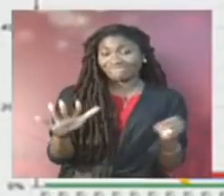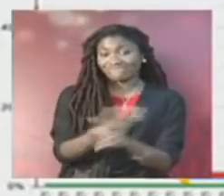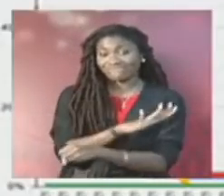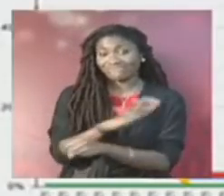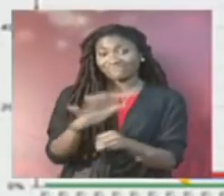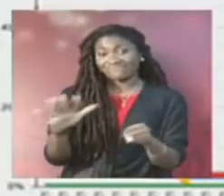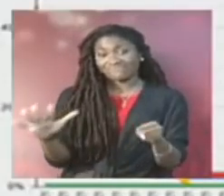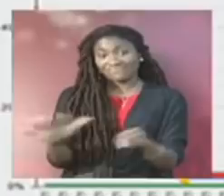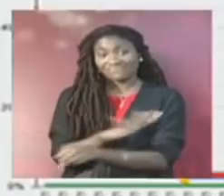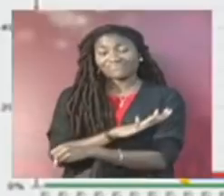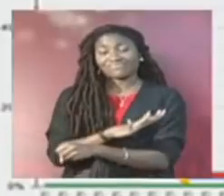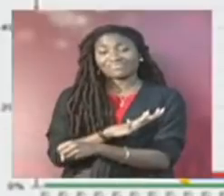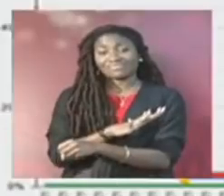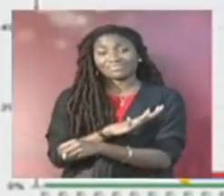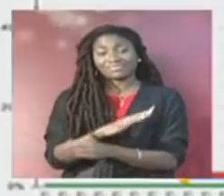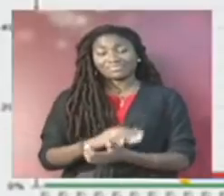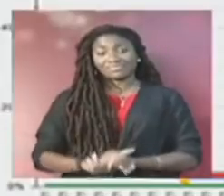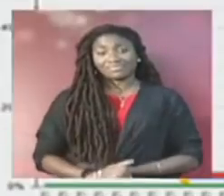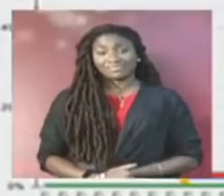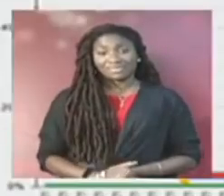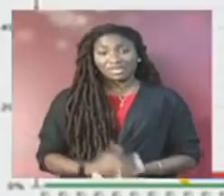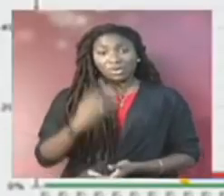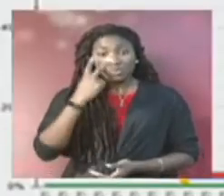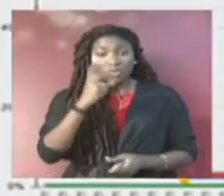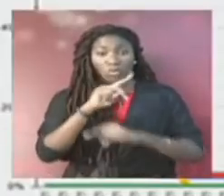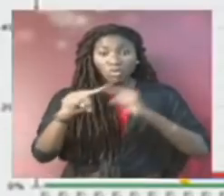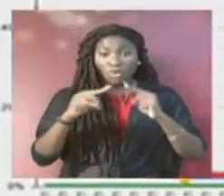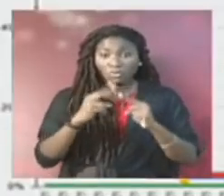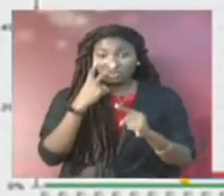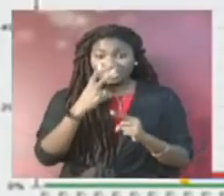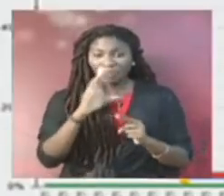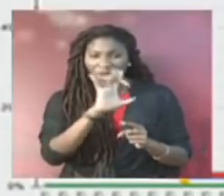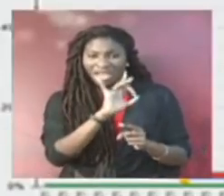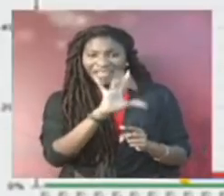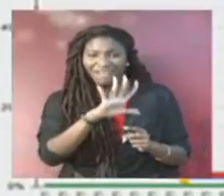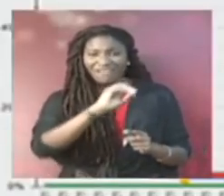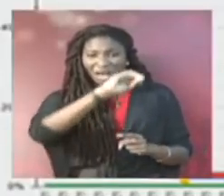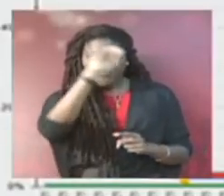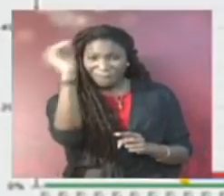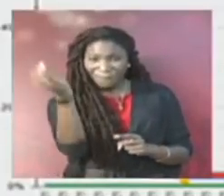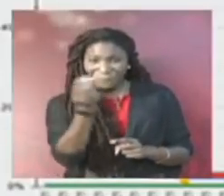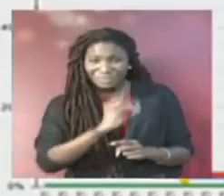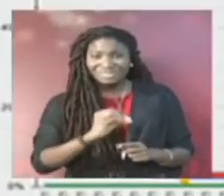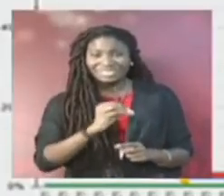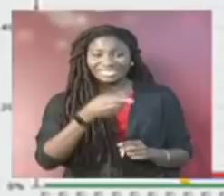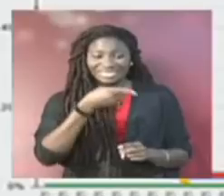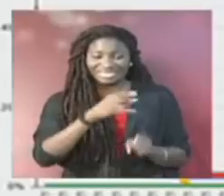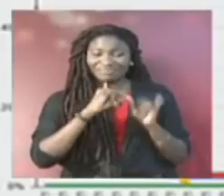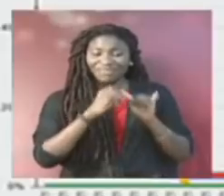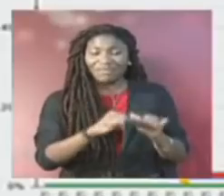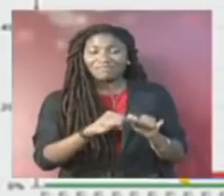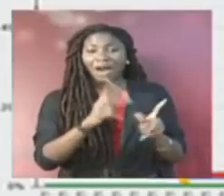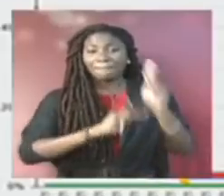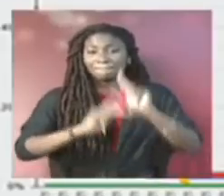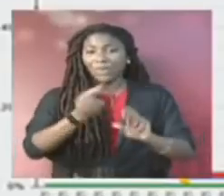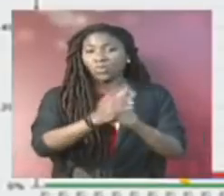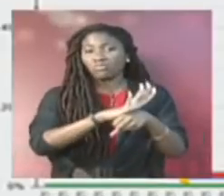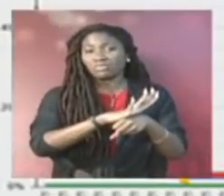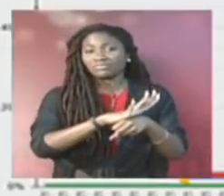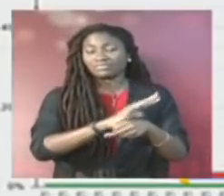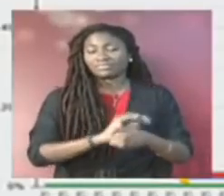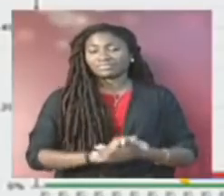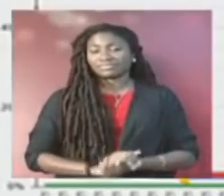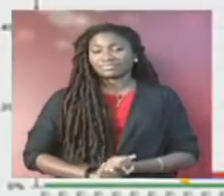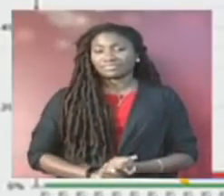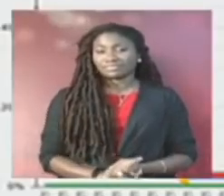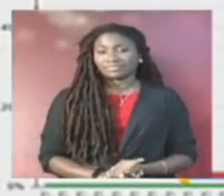contribute towards the parallel healthcare system in terms of how it's arranged, about 85%. And you'll see that there's a general mirroring.